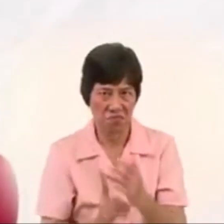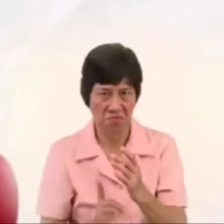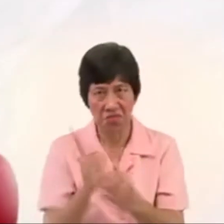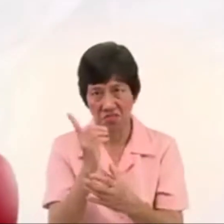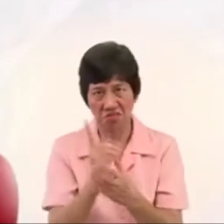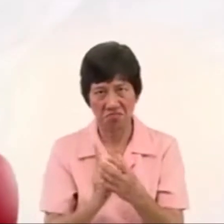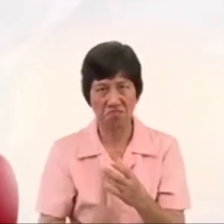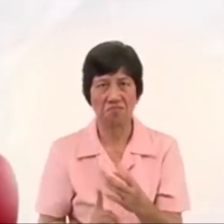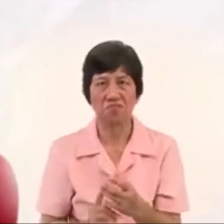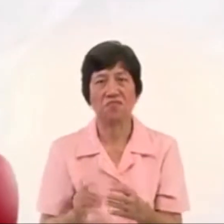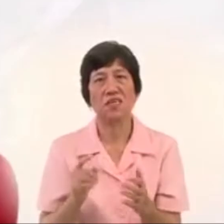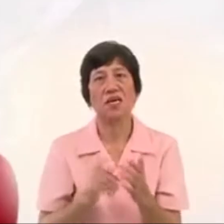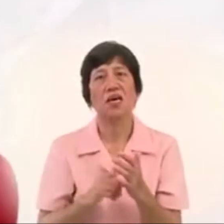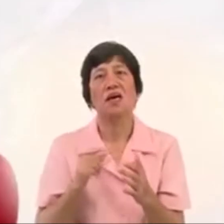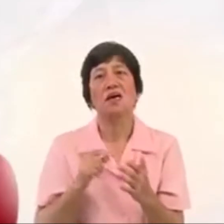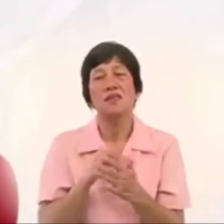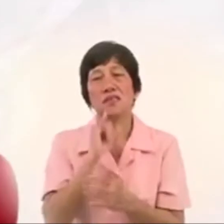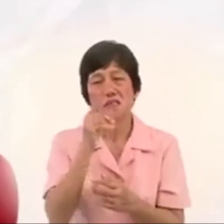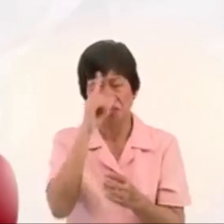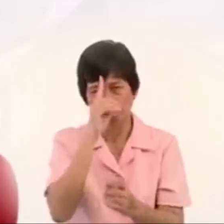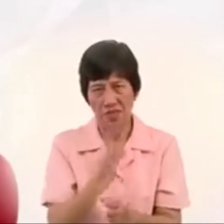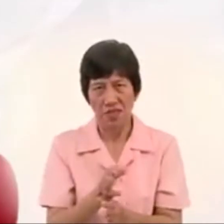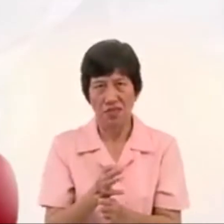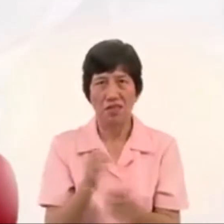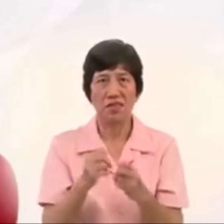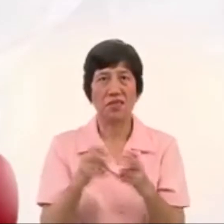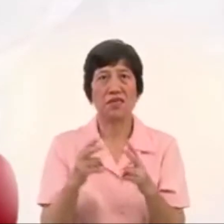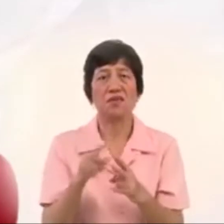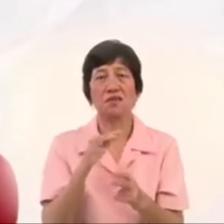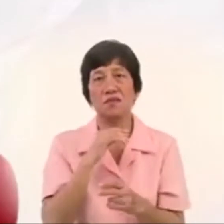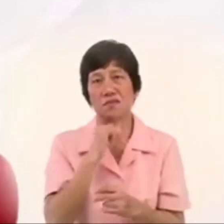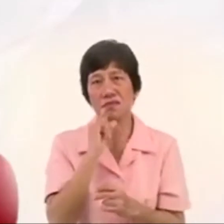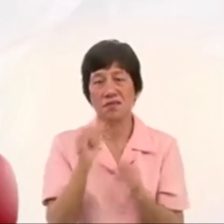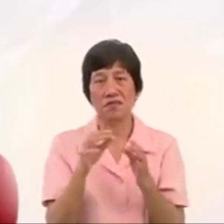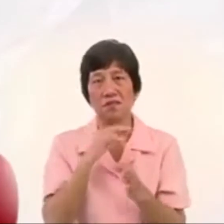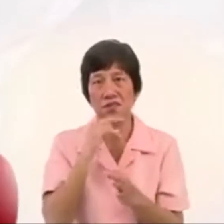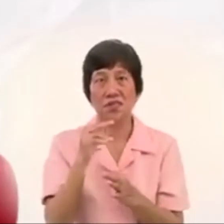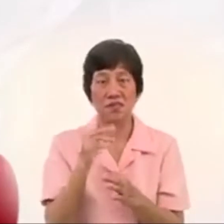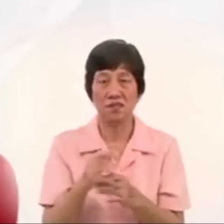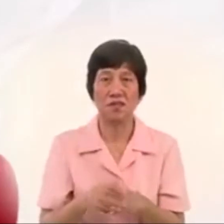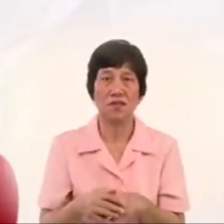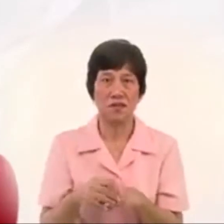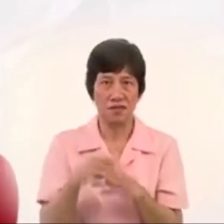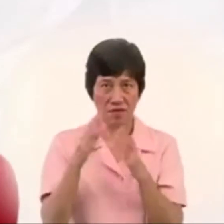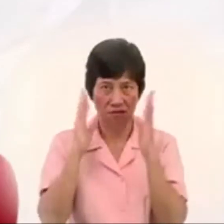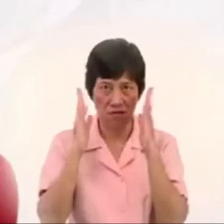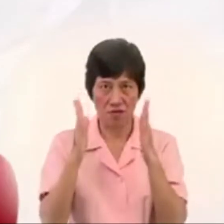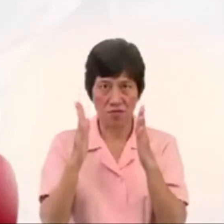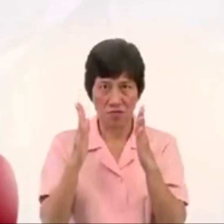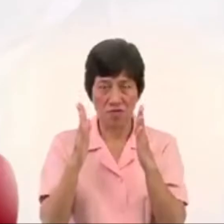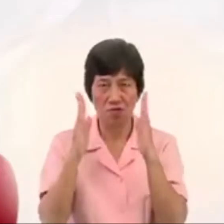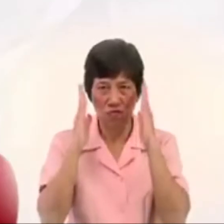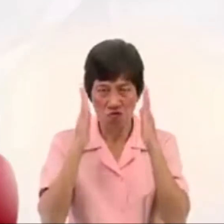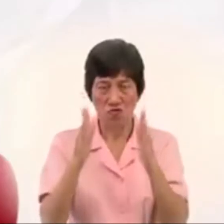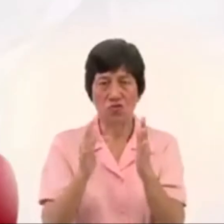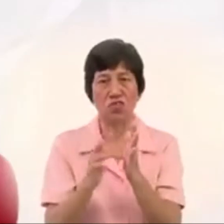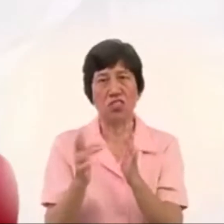This is faith. Even if you don't recognize him, trust in him. Keep your eyes focused on